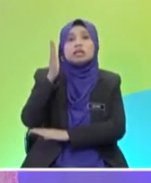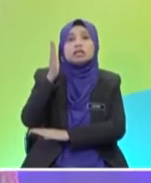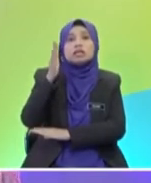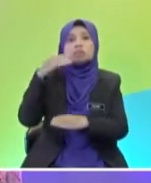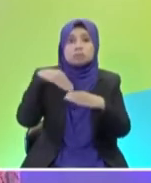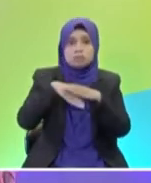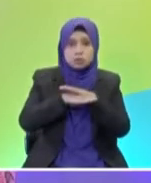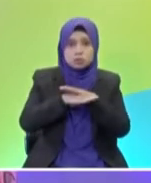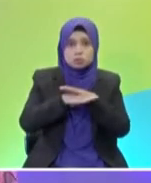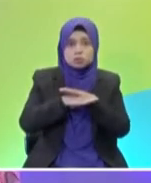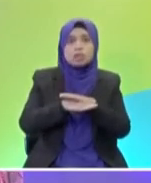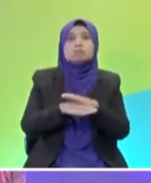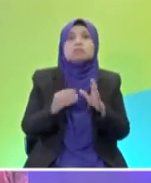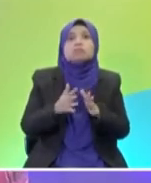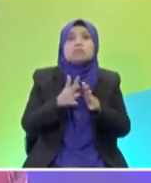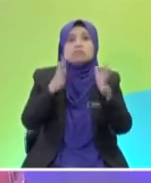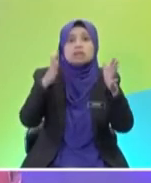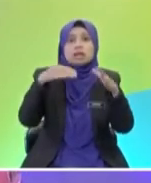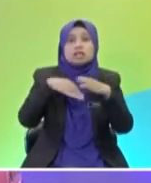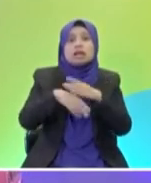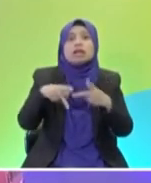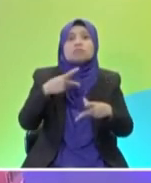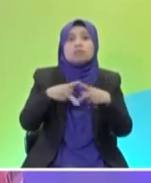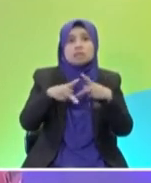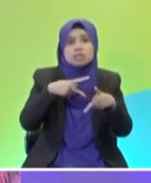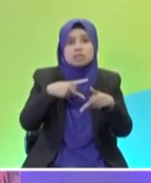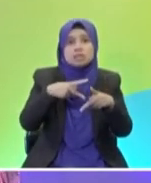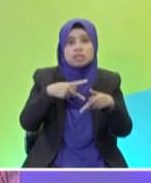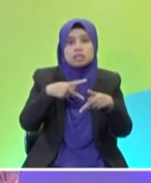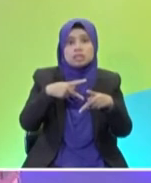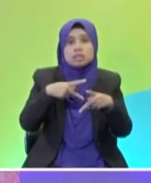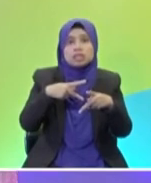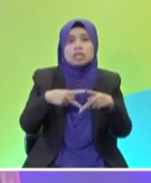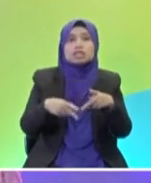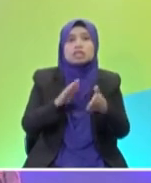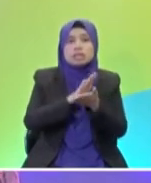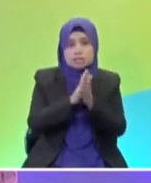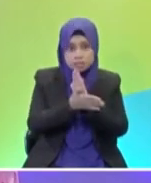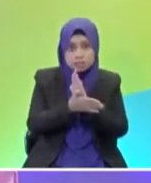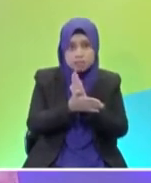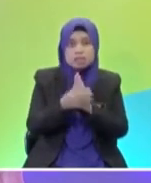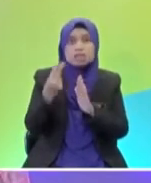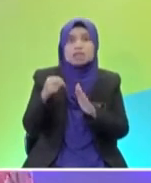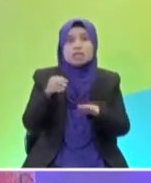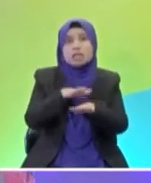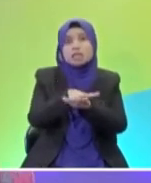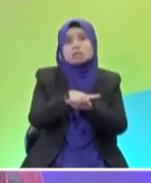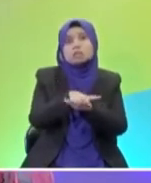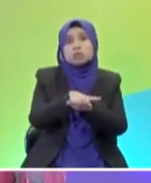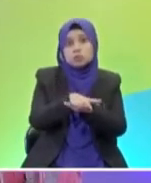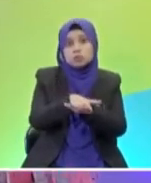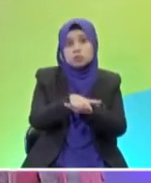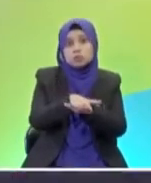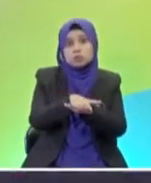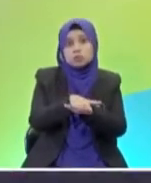So when they grow on the plastic bag, the aquatic animal, they feel like, oh, it's attracted to the smell for the algae. Then they will just... So they